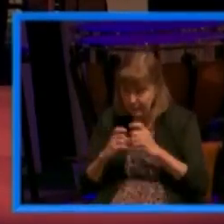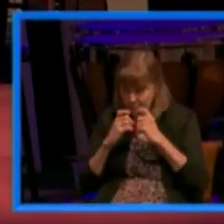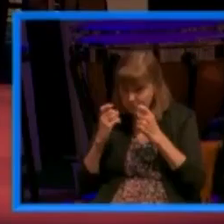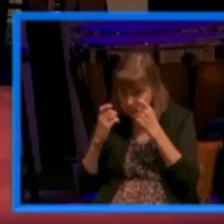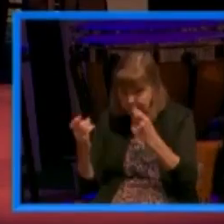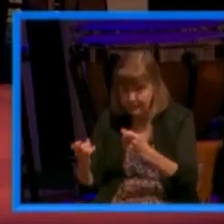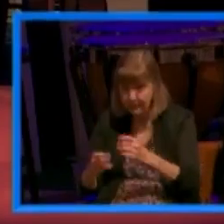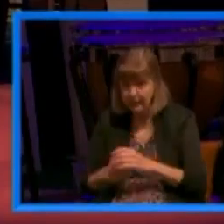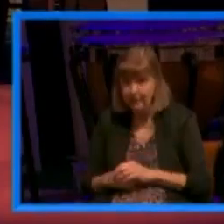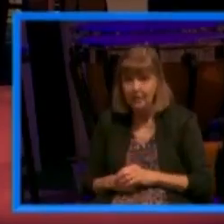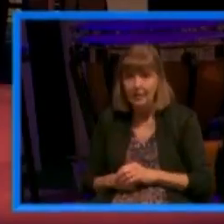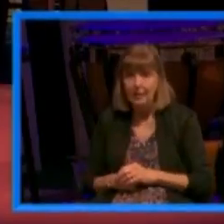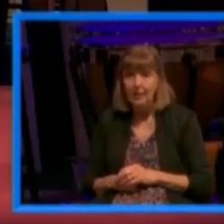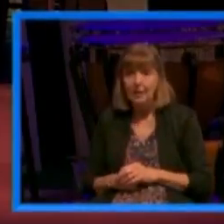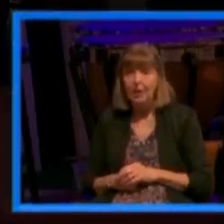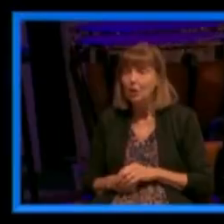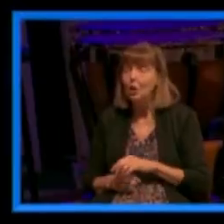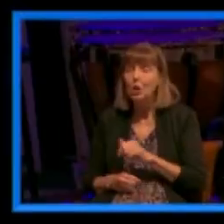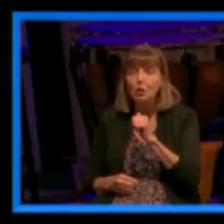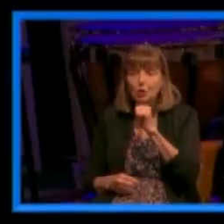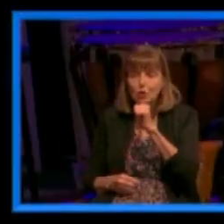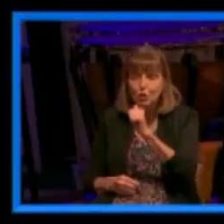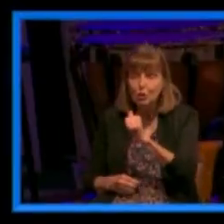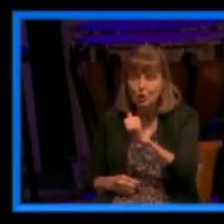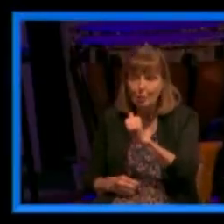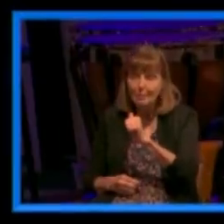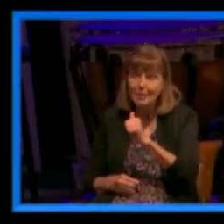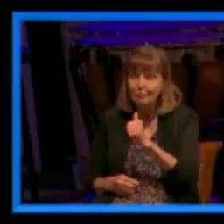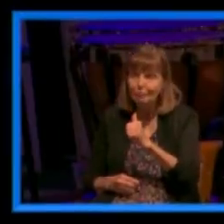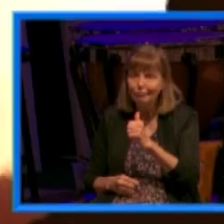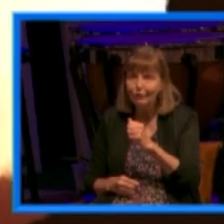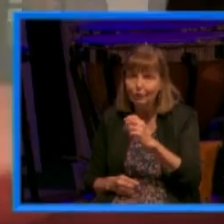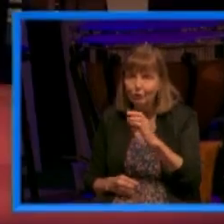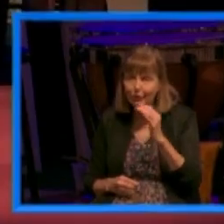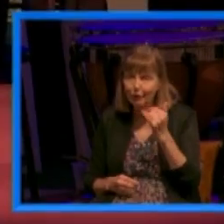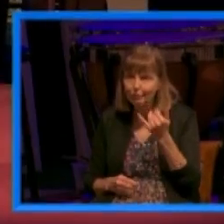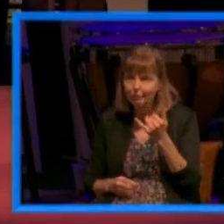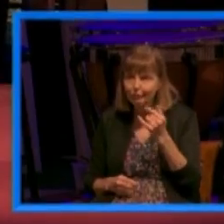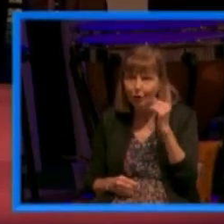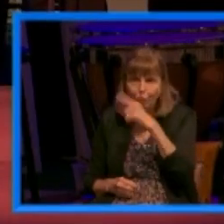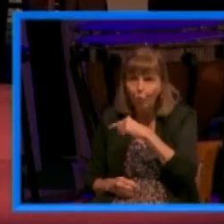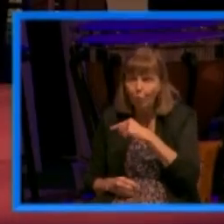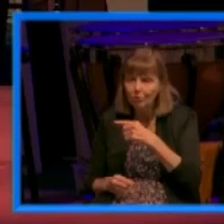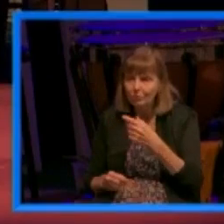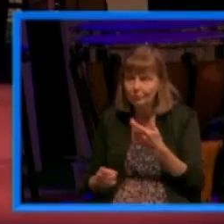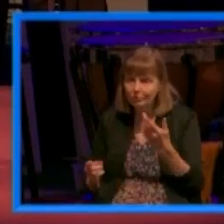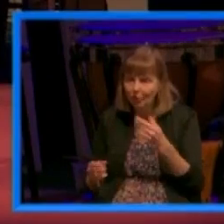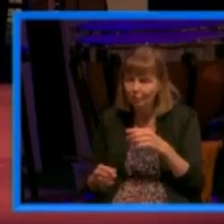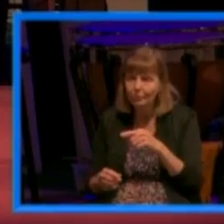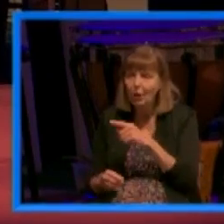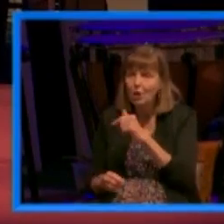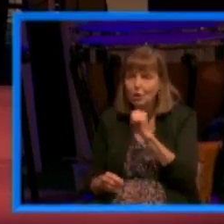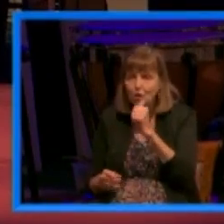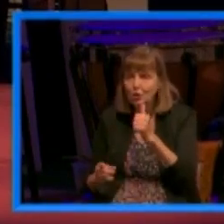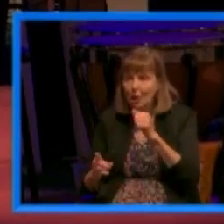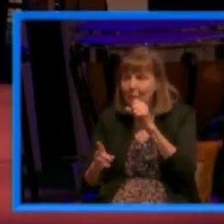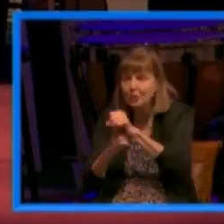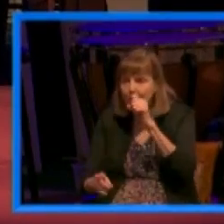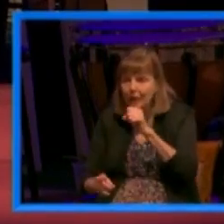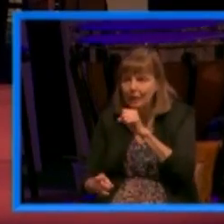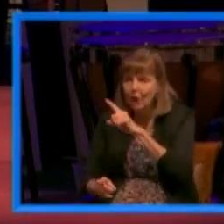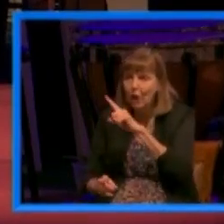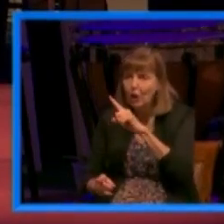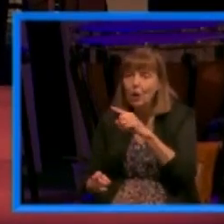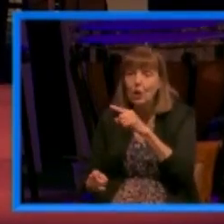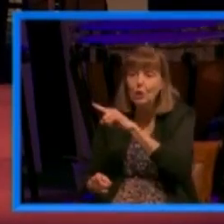not be fooled. You will reap what you sow." Right? She's getting exactly what she did. She reaped in the flesh. She made a scheme. She made a plan. She didn't